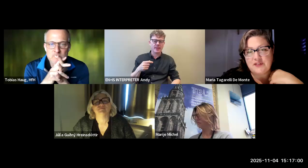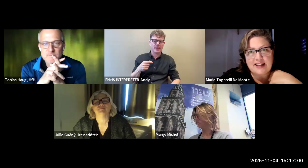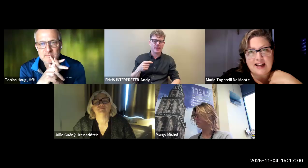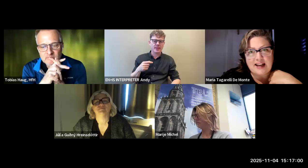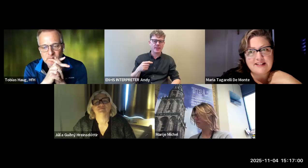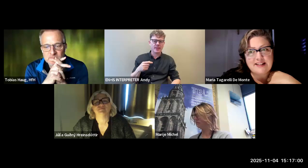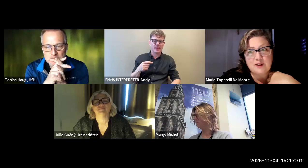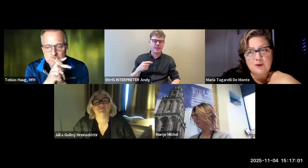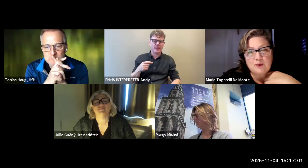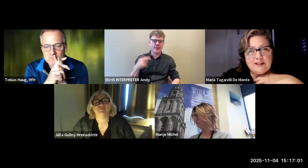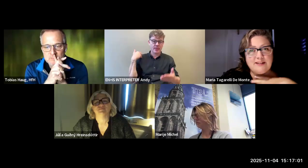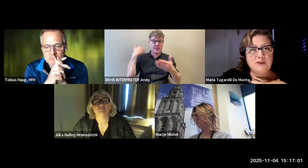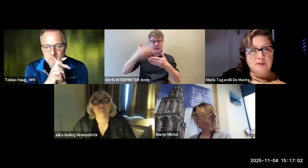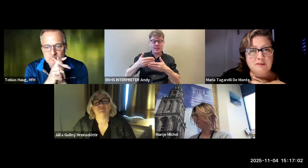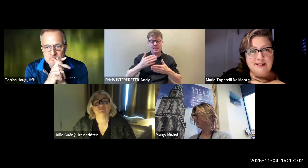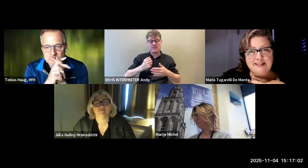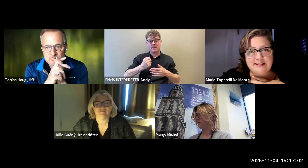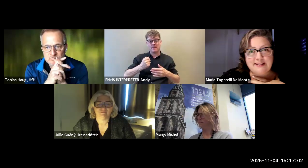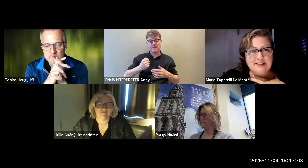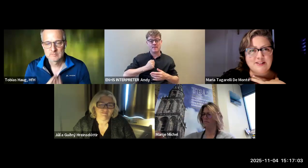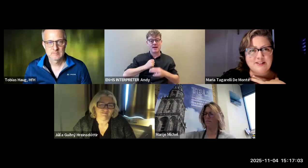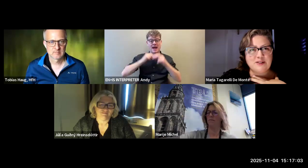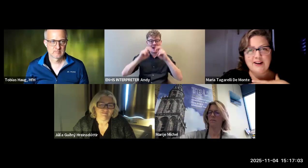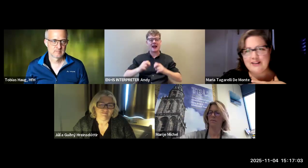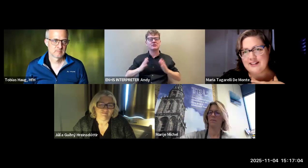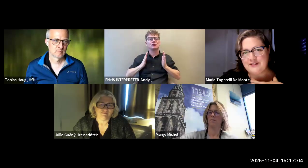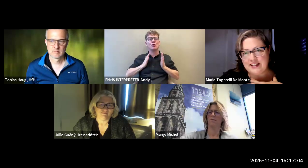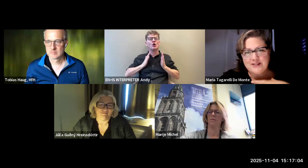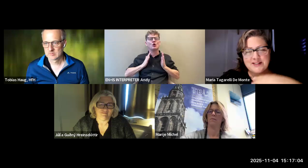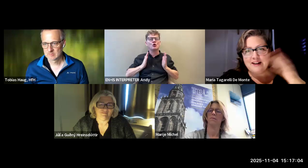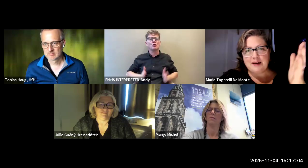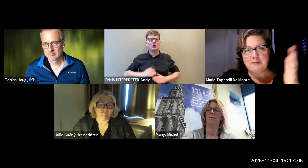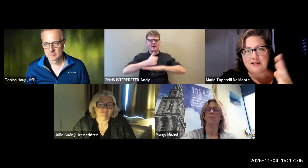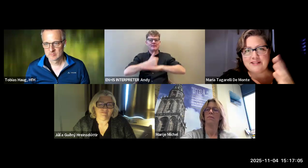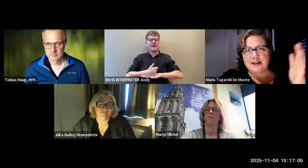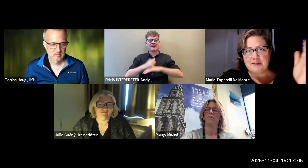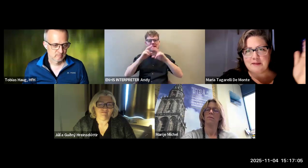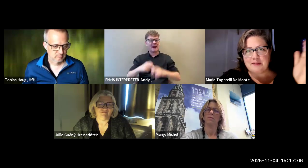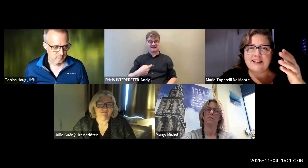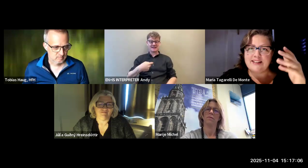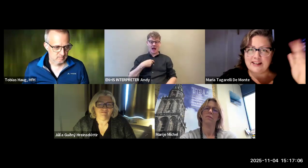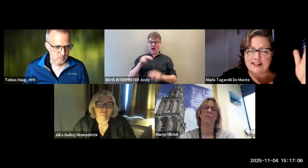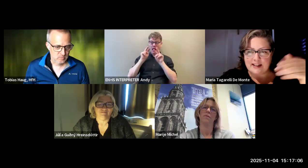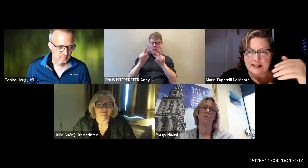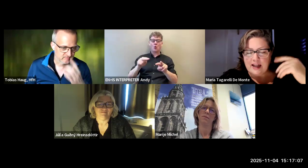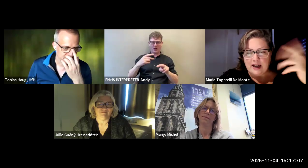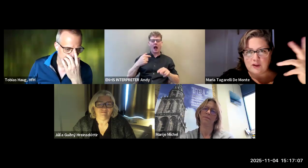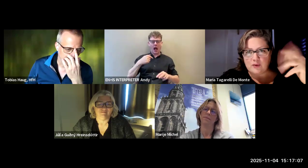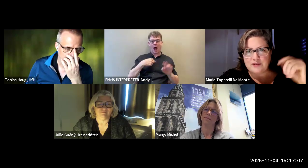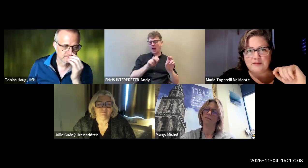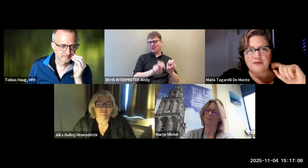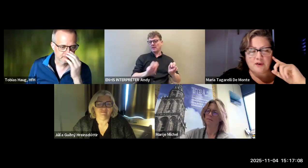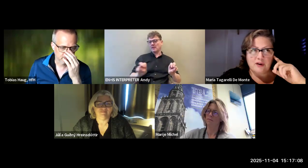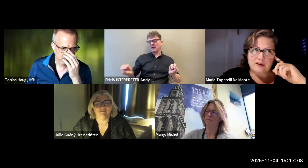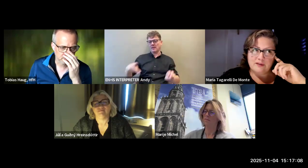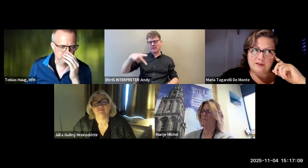this far, the analysis that I do is a human-based analysis. So I look at the videos, I parse them, I get an idea, and then